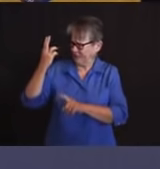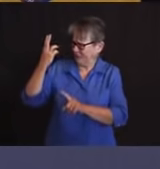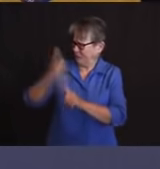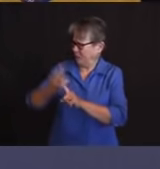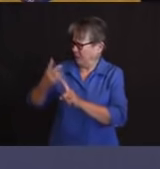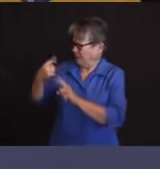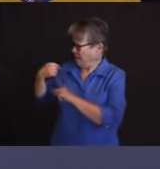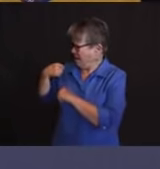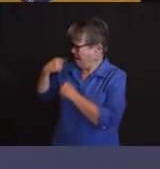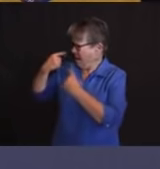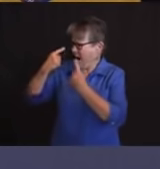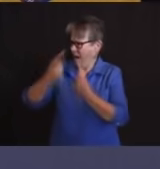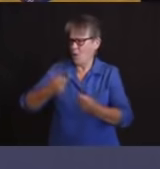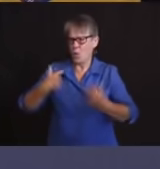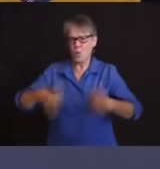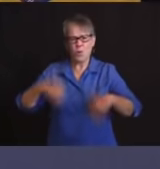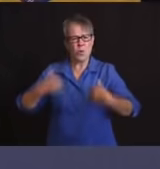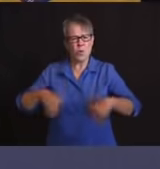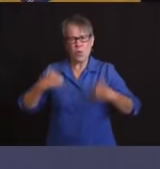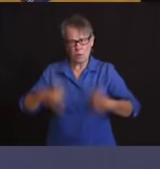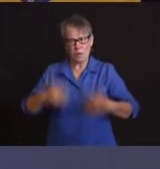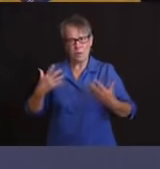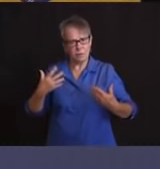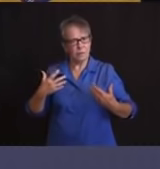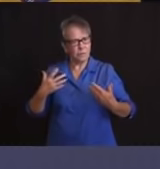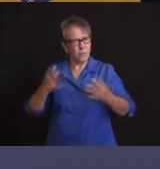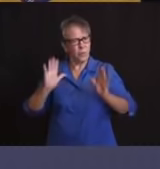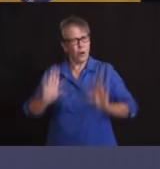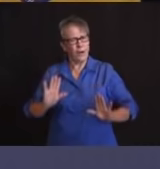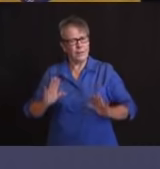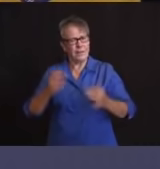to continue to do the right thing, as you have done